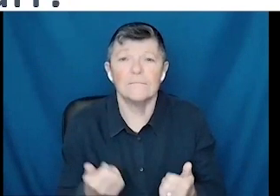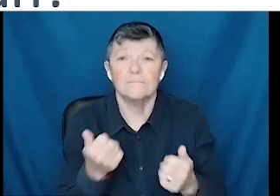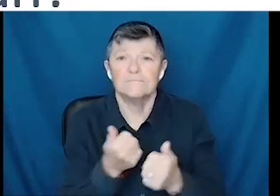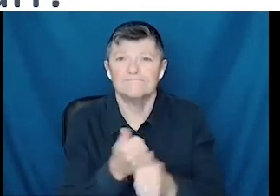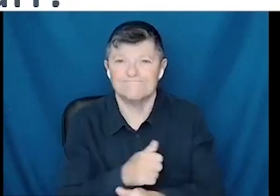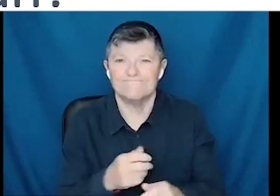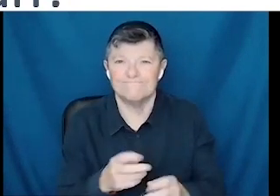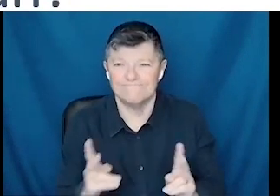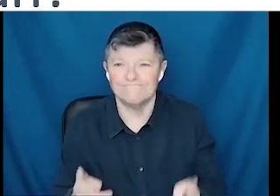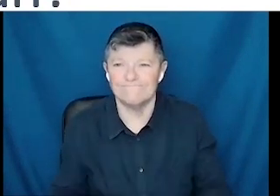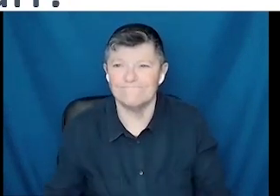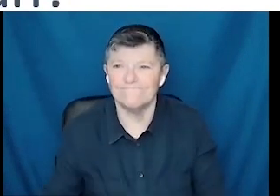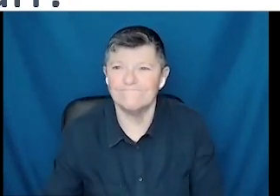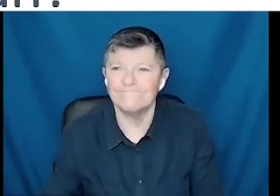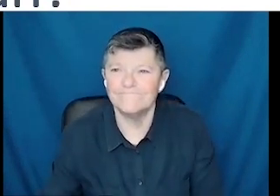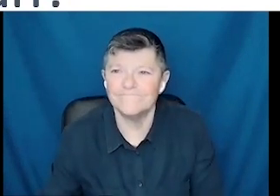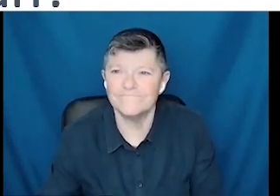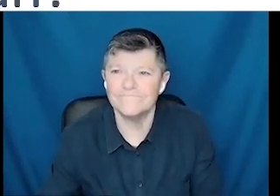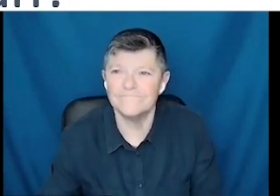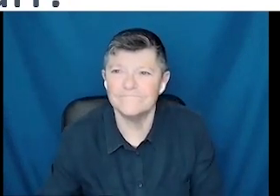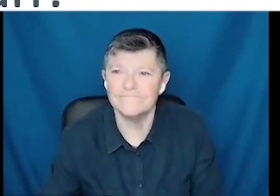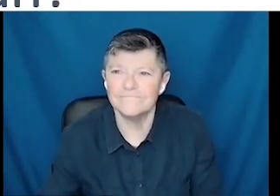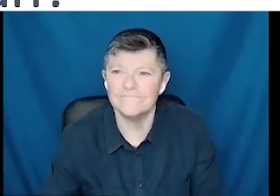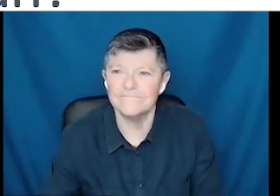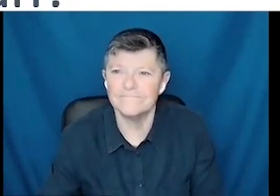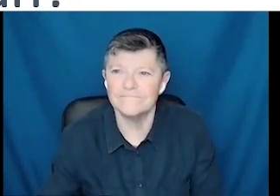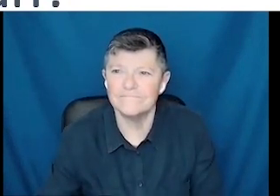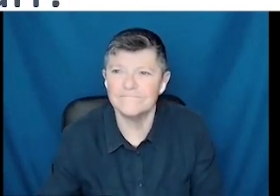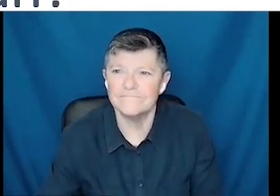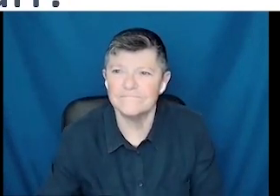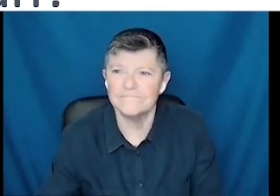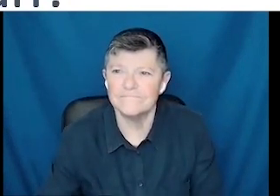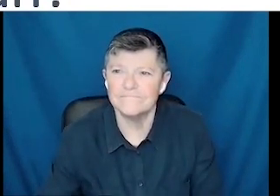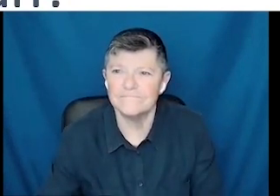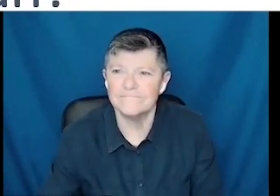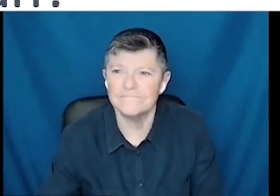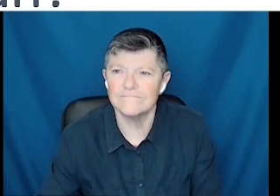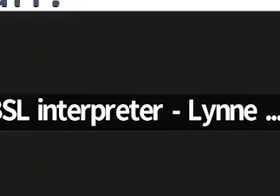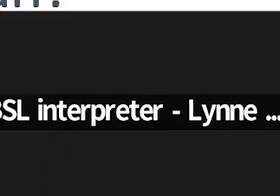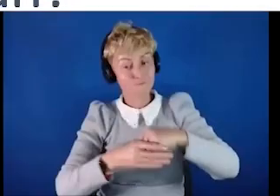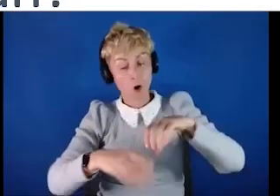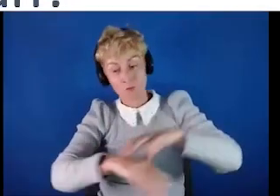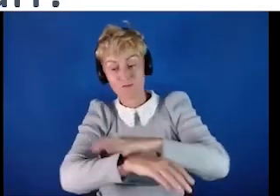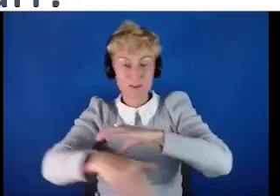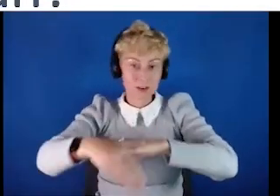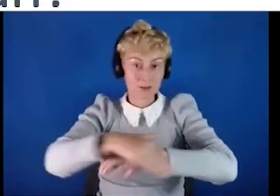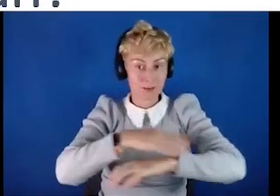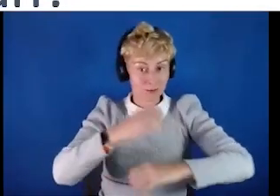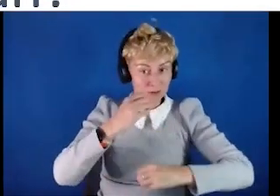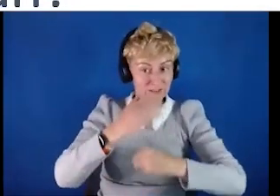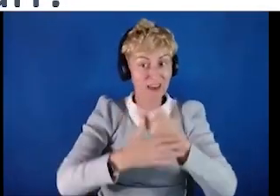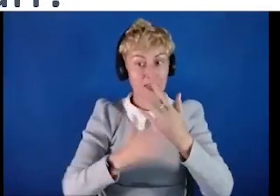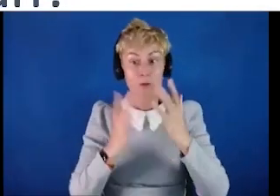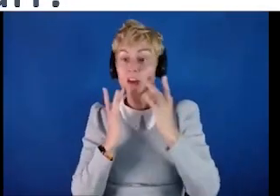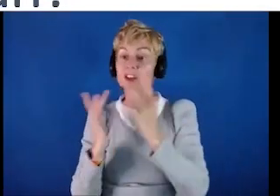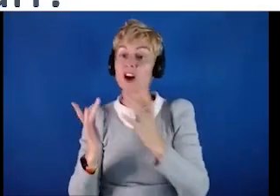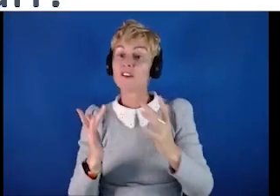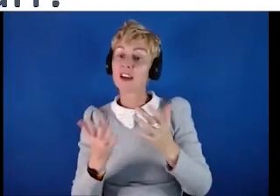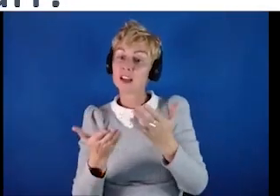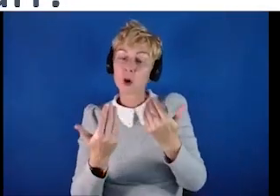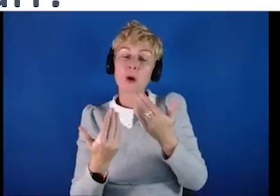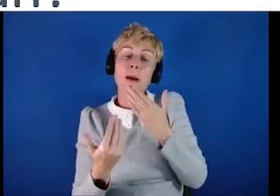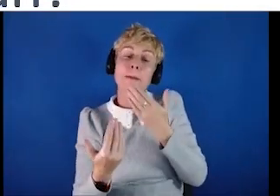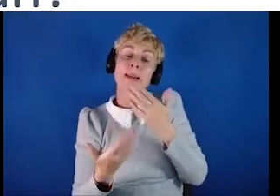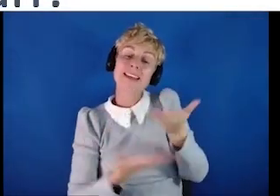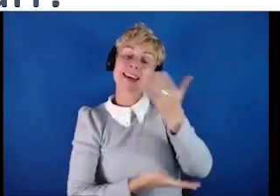key in the development of this survey. Maybe it would be great to hear a bit more about it, and also about some of the key and striking